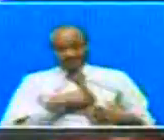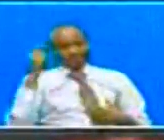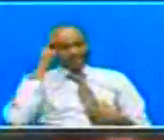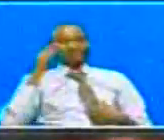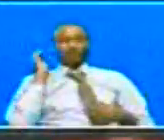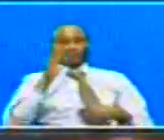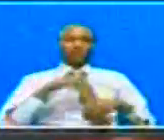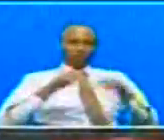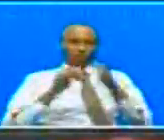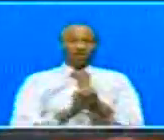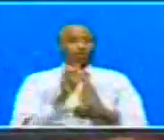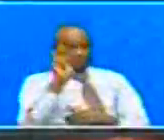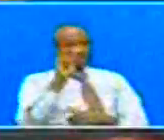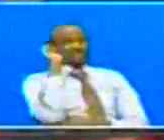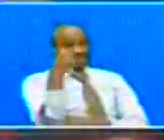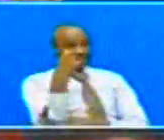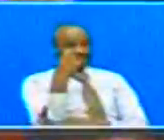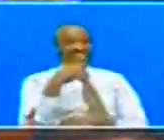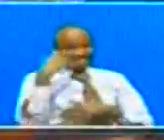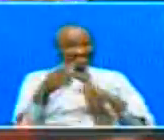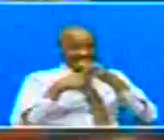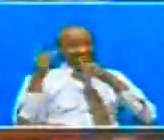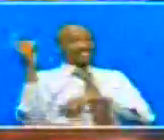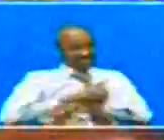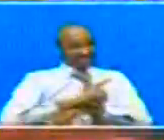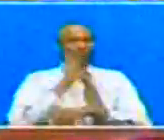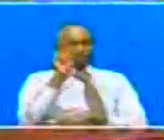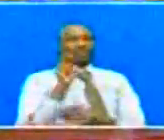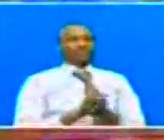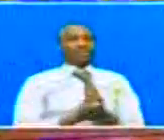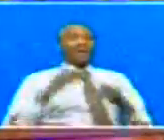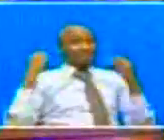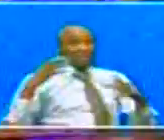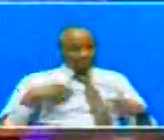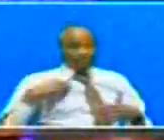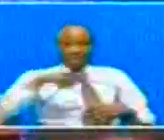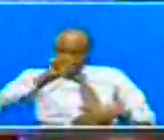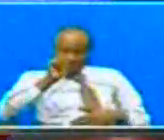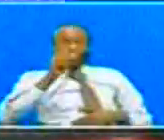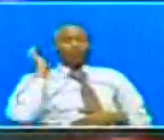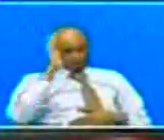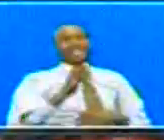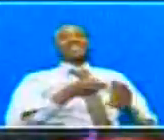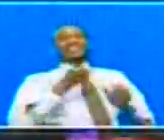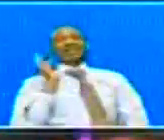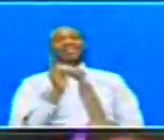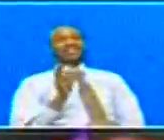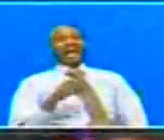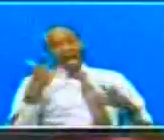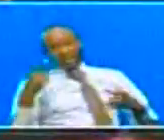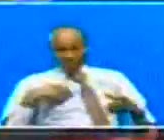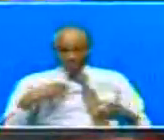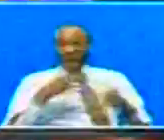will follow. You watch Kenya the next 60 days. And many people will resign on their own accord. Right. Some will find bank accounts